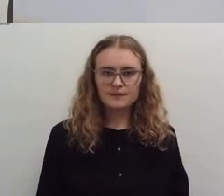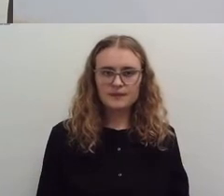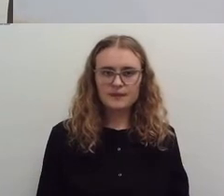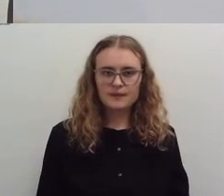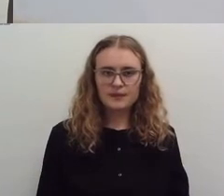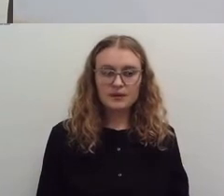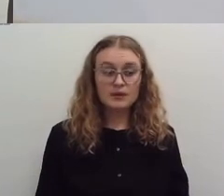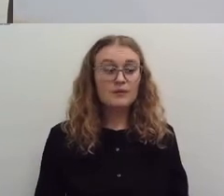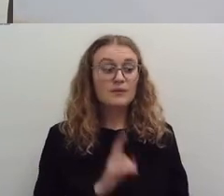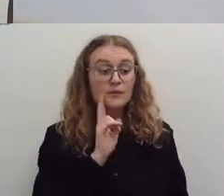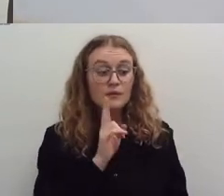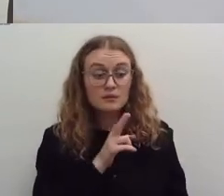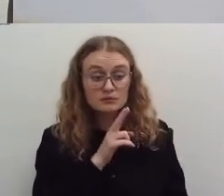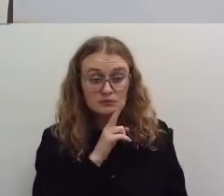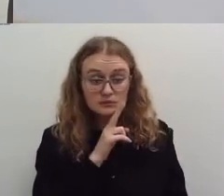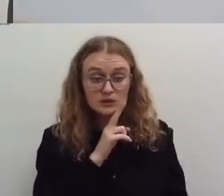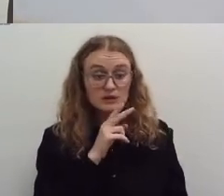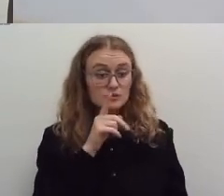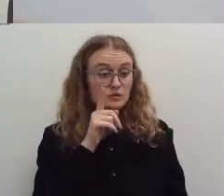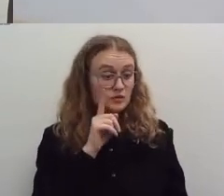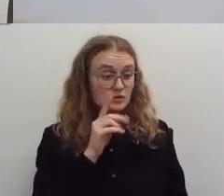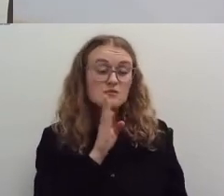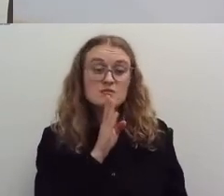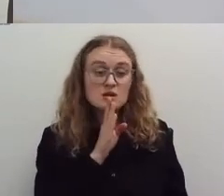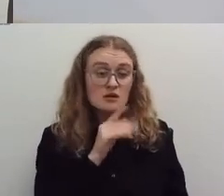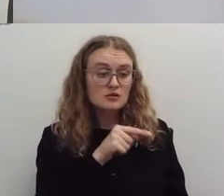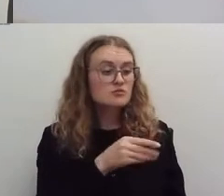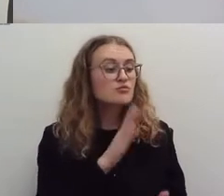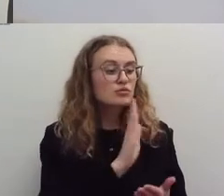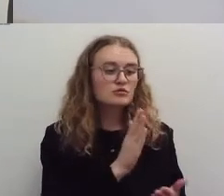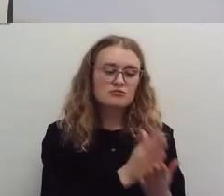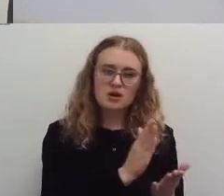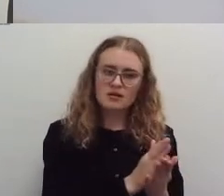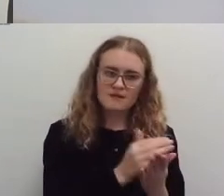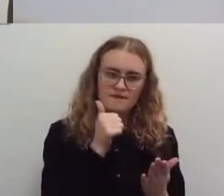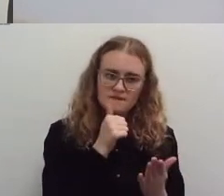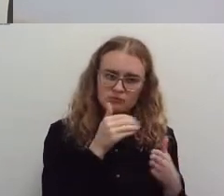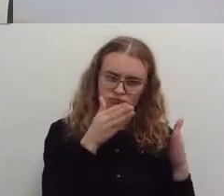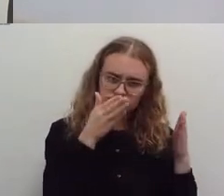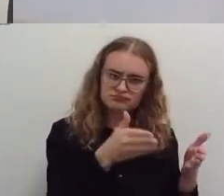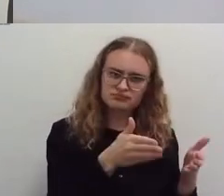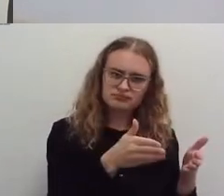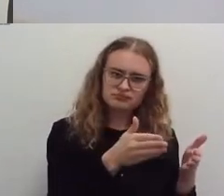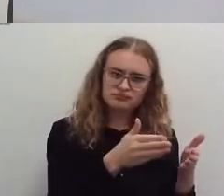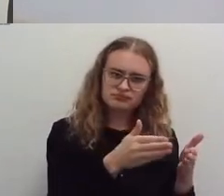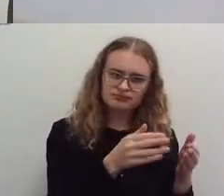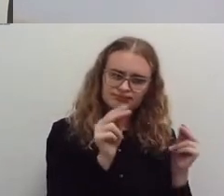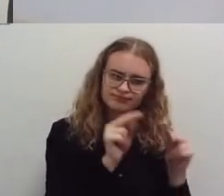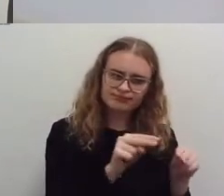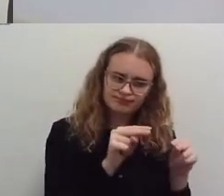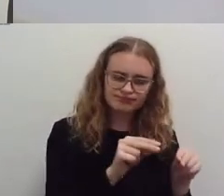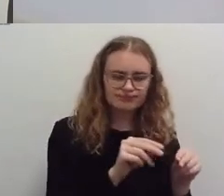the main care provider for the entire family. So we believe that it's better for